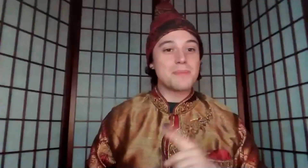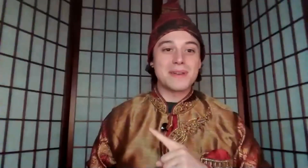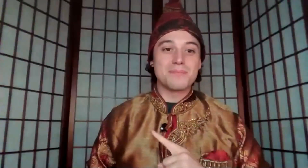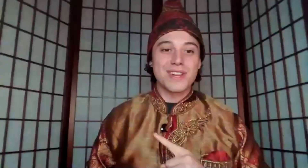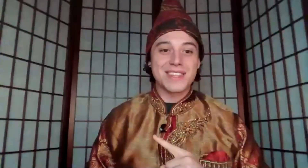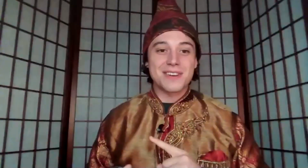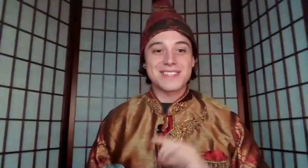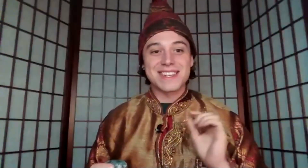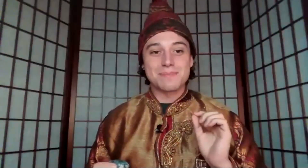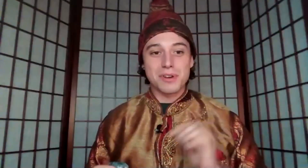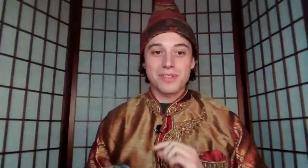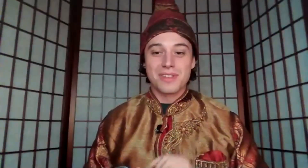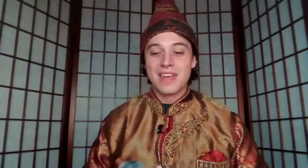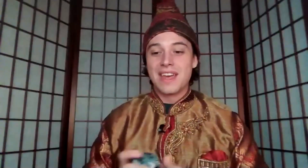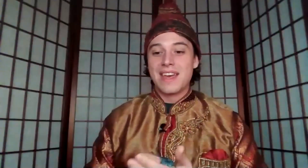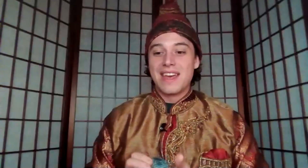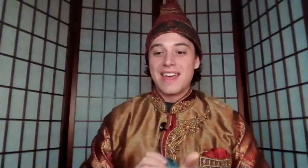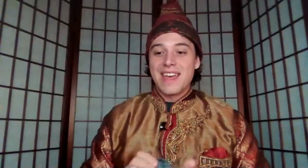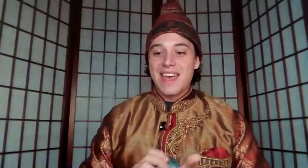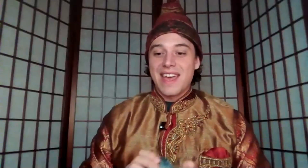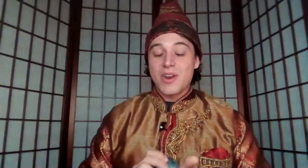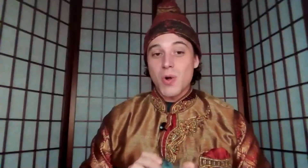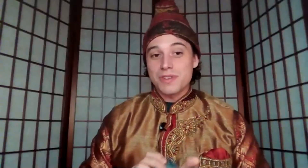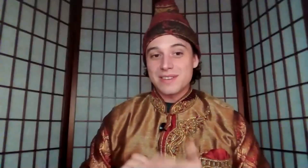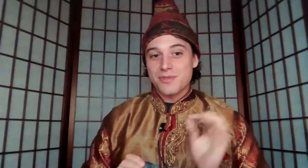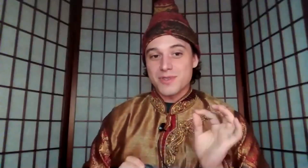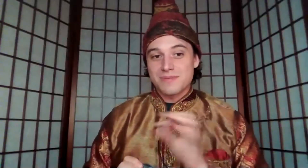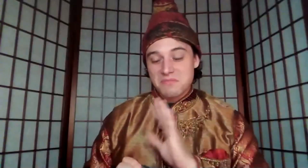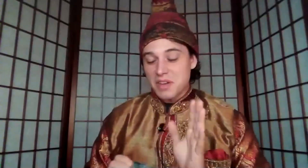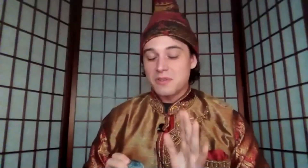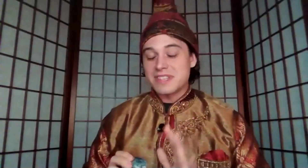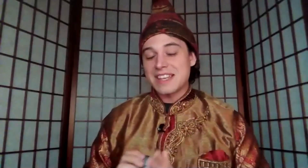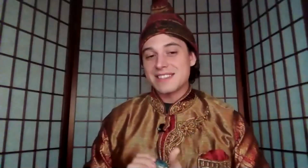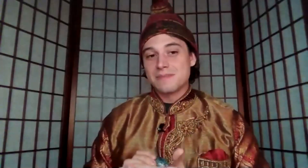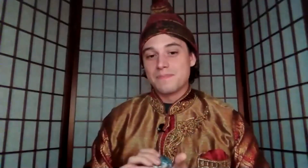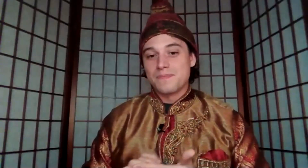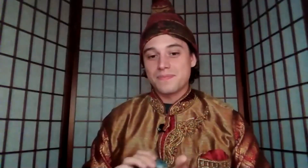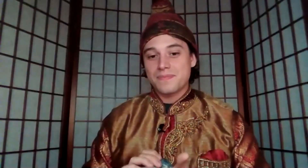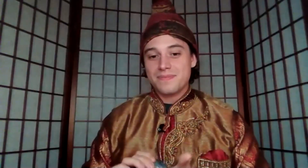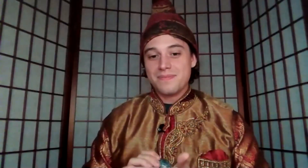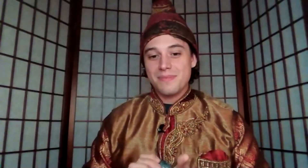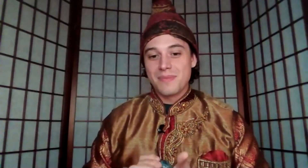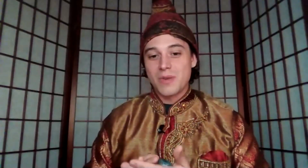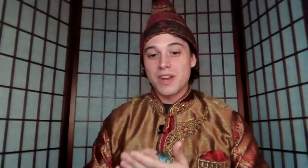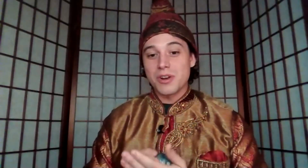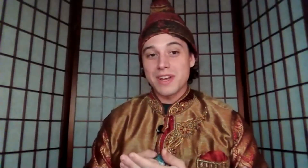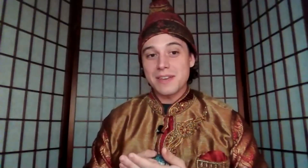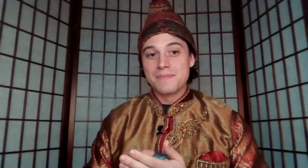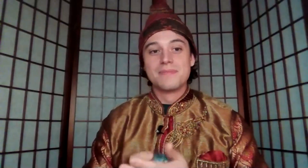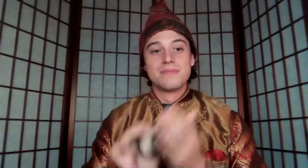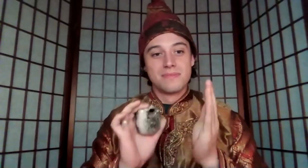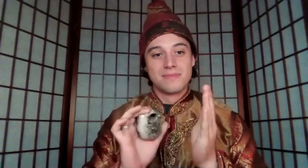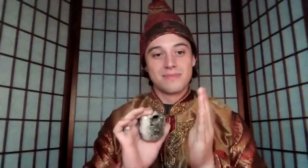has not been breathed out since birth. And hold it for a few seconds. And when you're